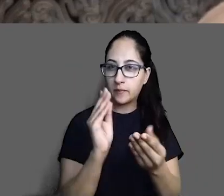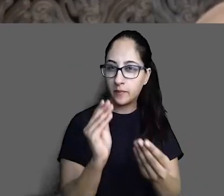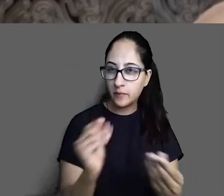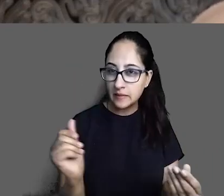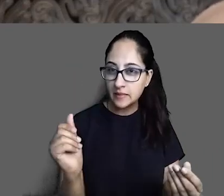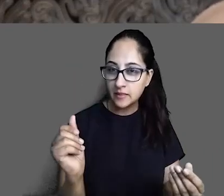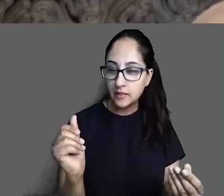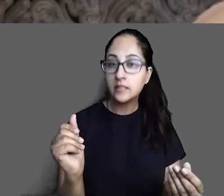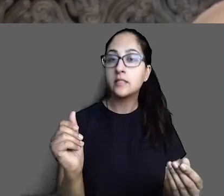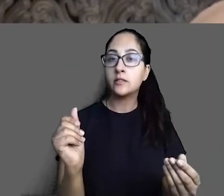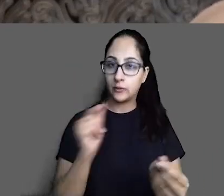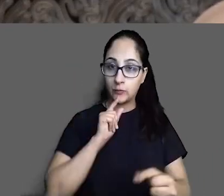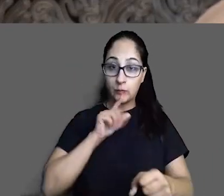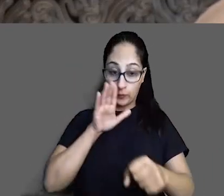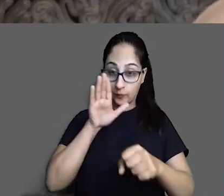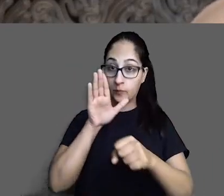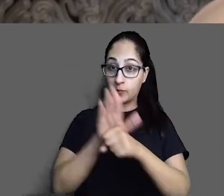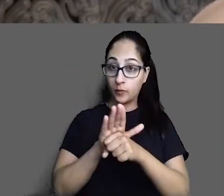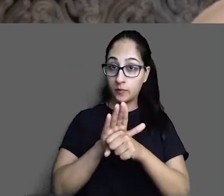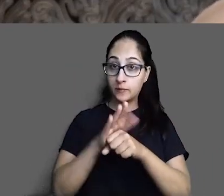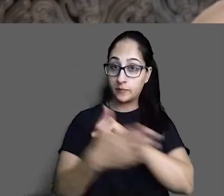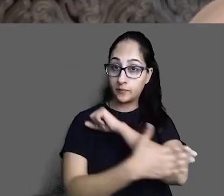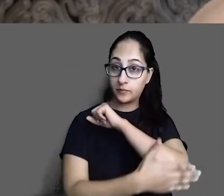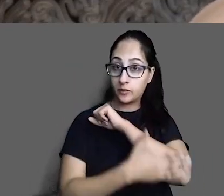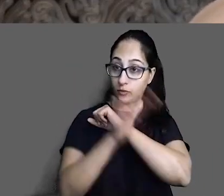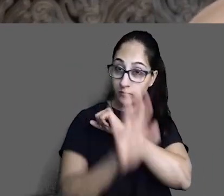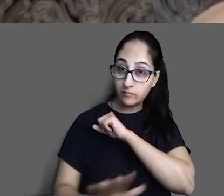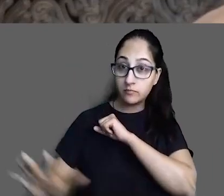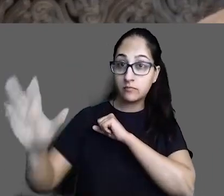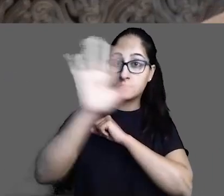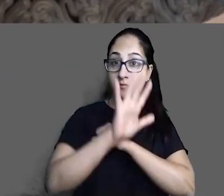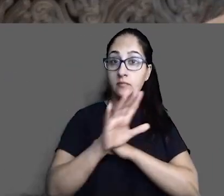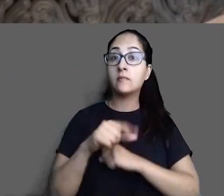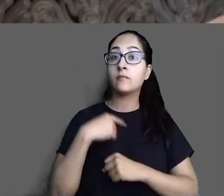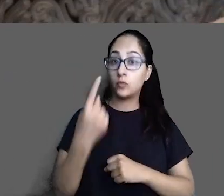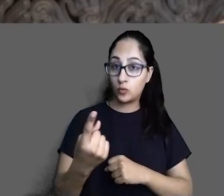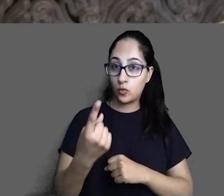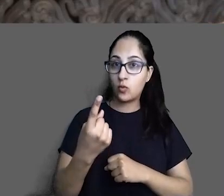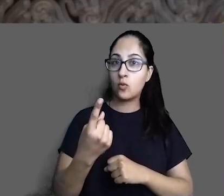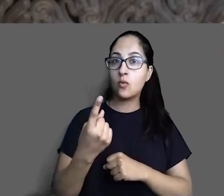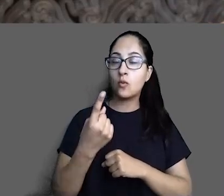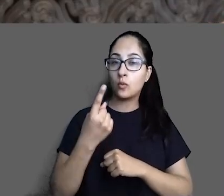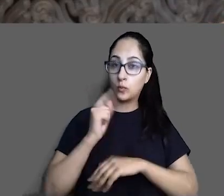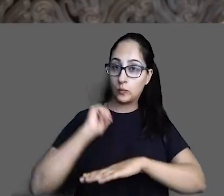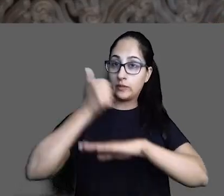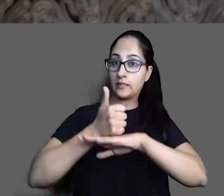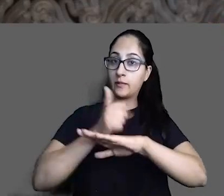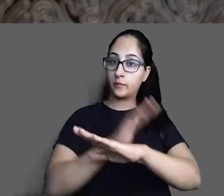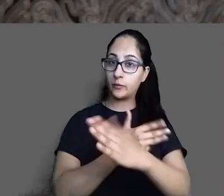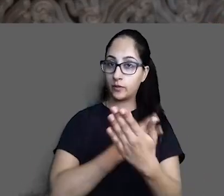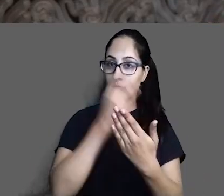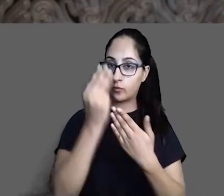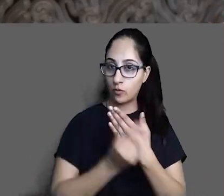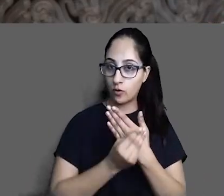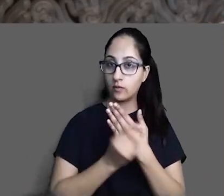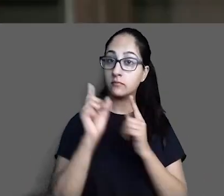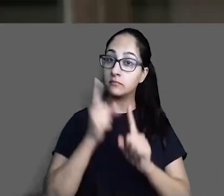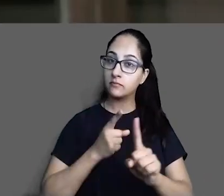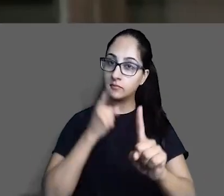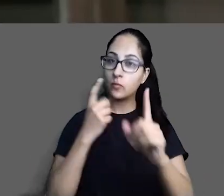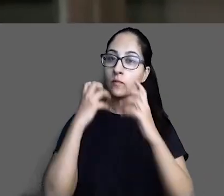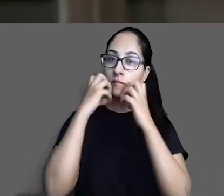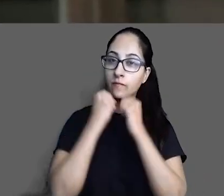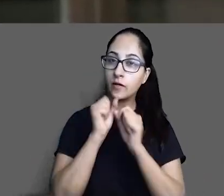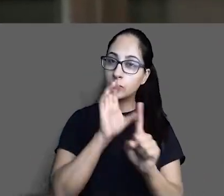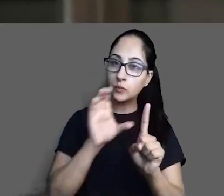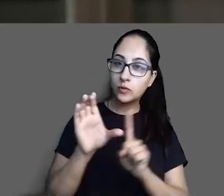cultural development wing could not immediately fulfill. So when the music program, at that point, Music Initiative,